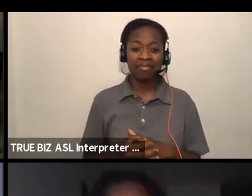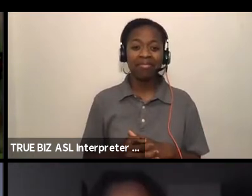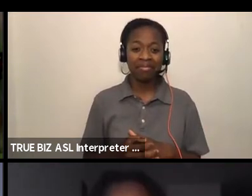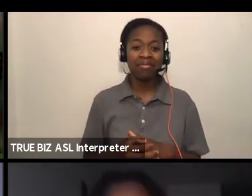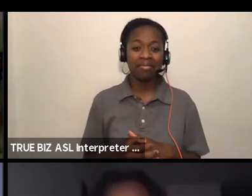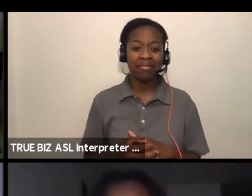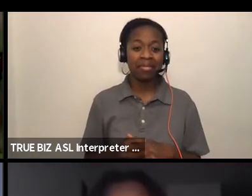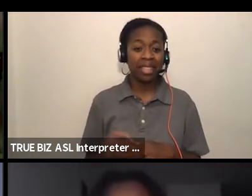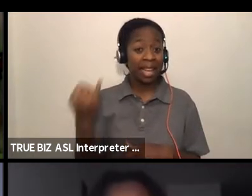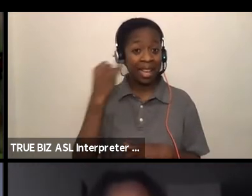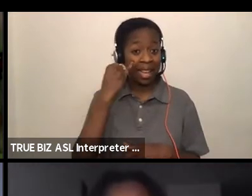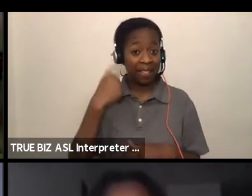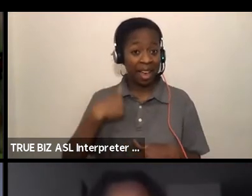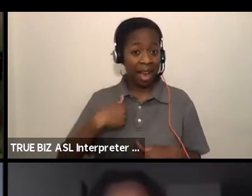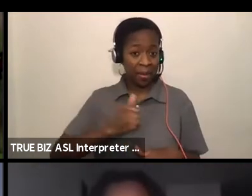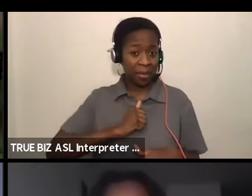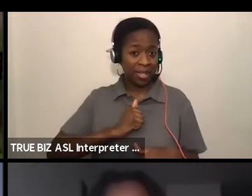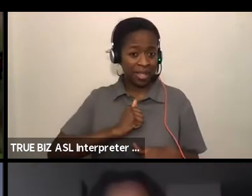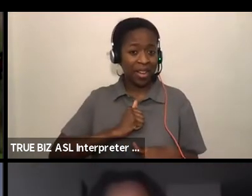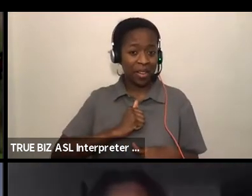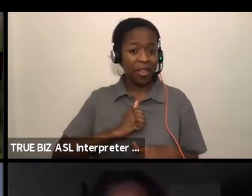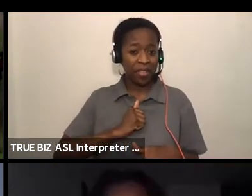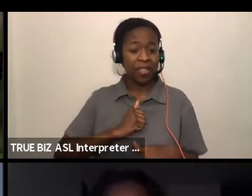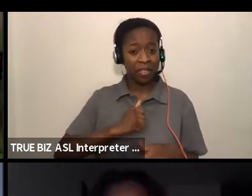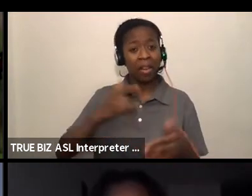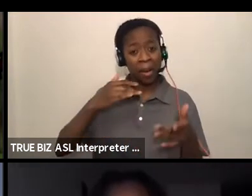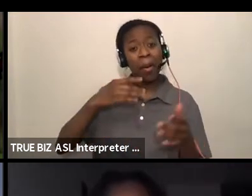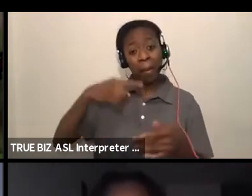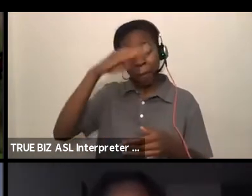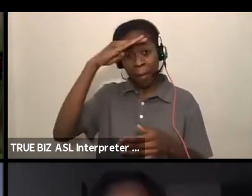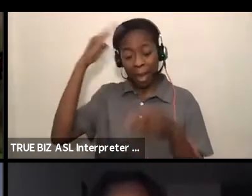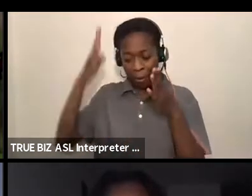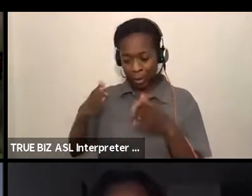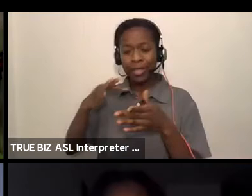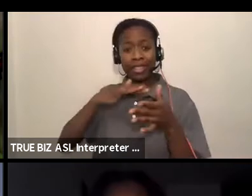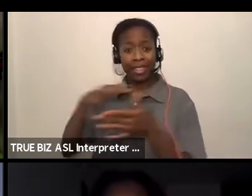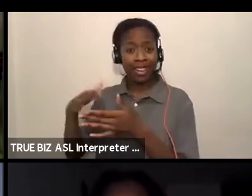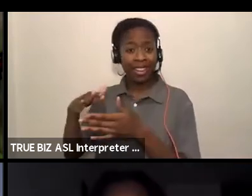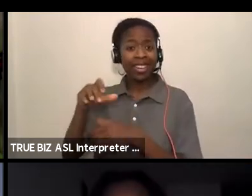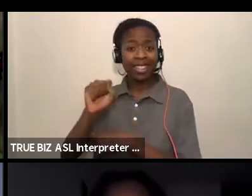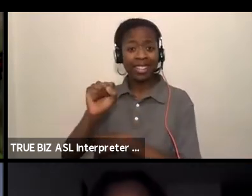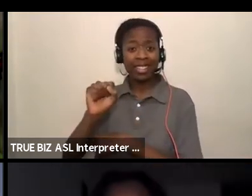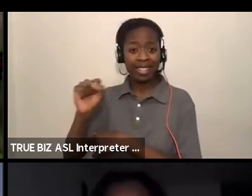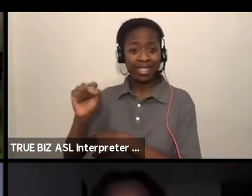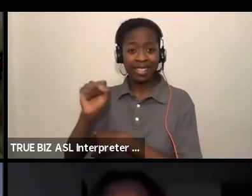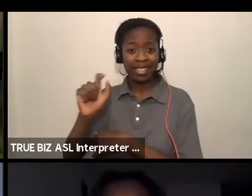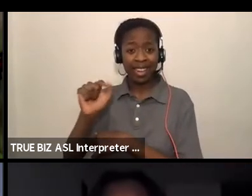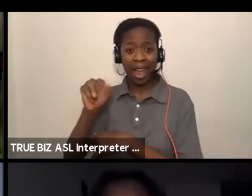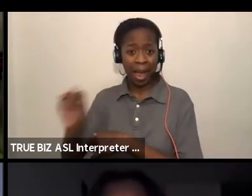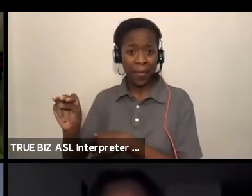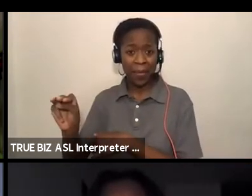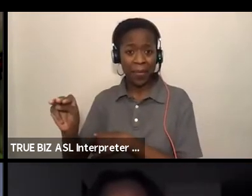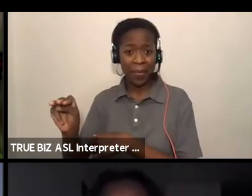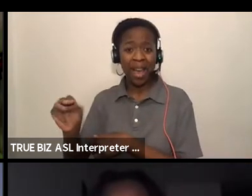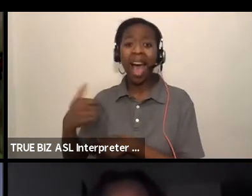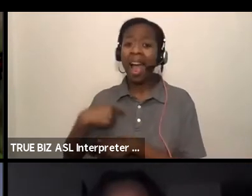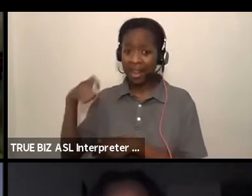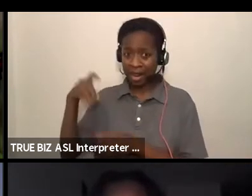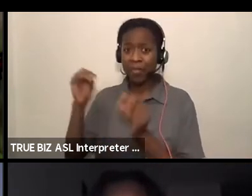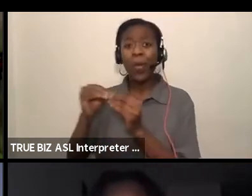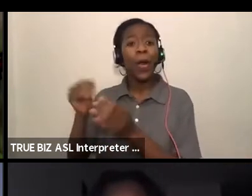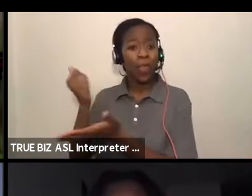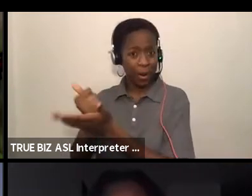needed if I was a Black person studying STEM would have probably been less than studying theater sometimes. Oh, no. Because like, I mean,